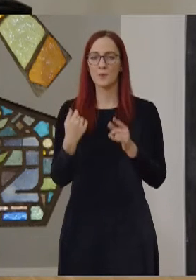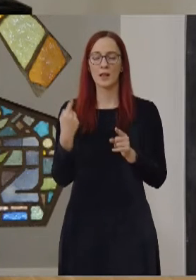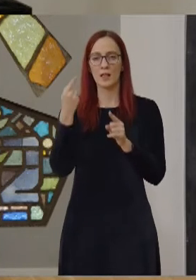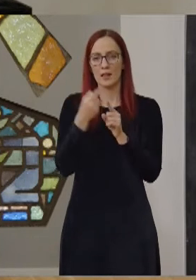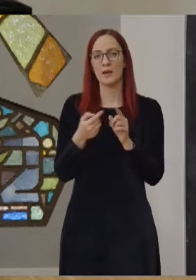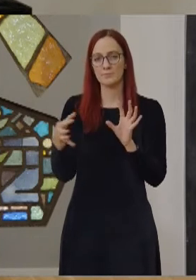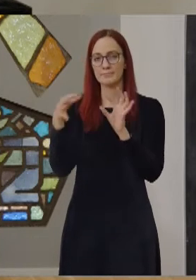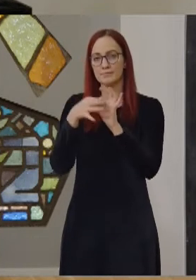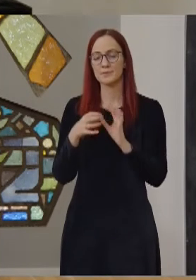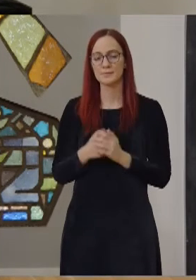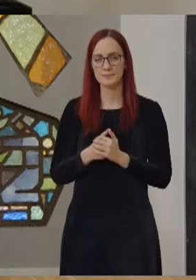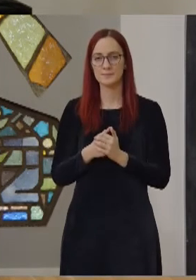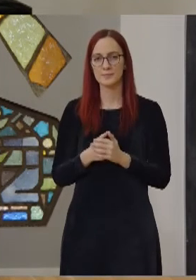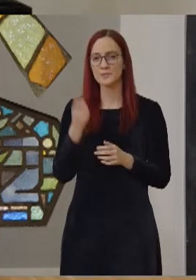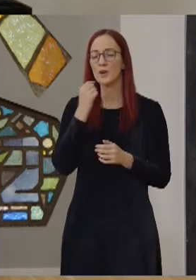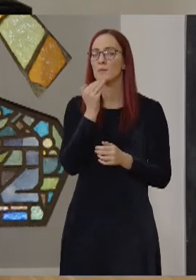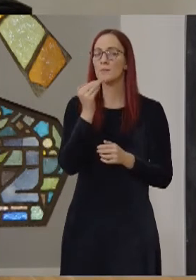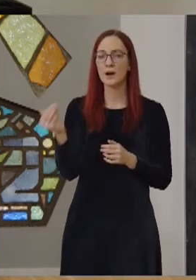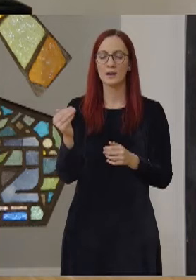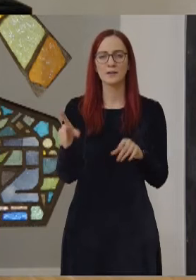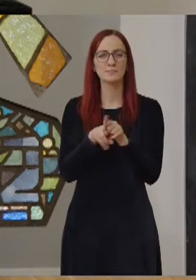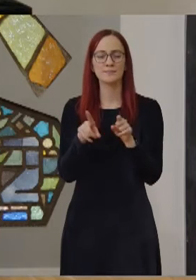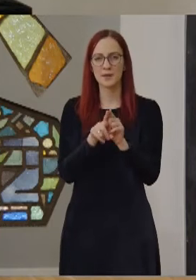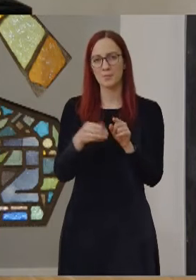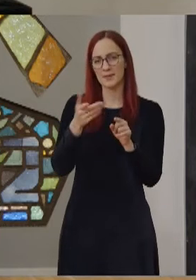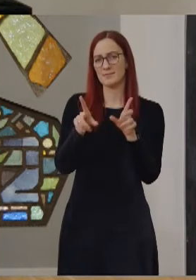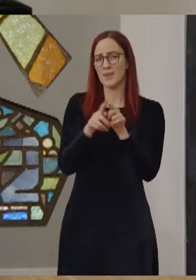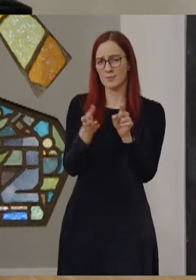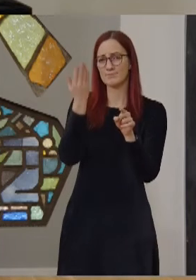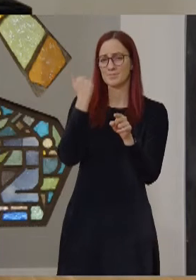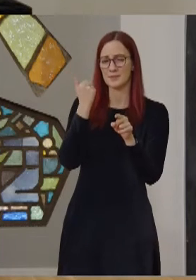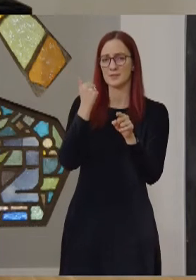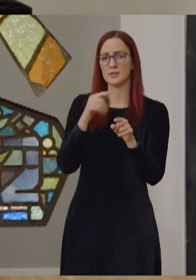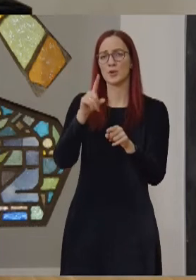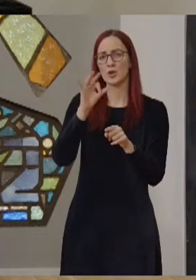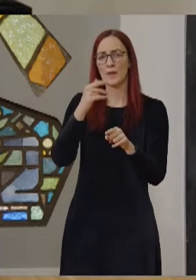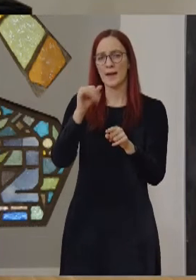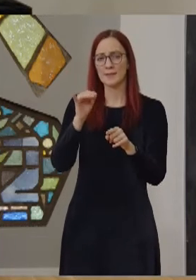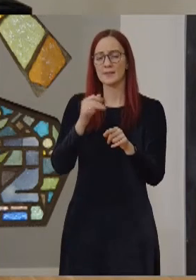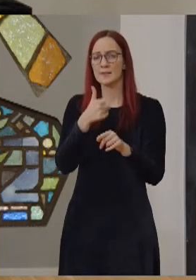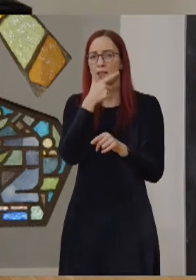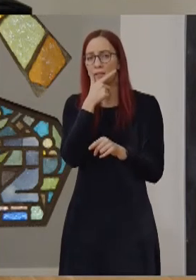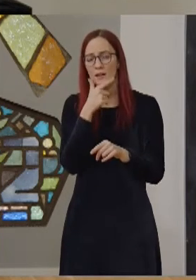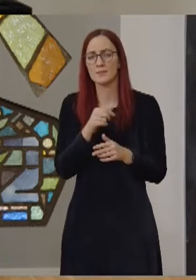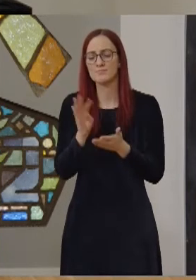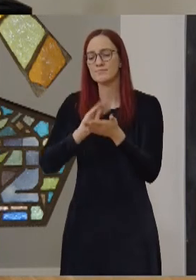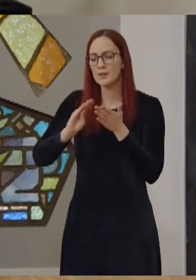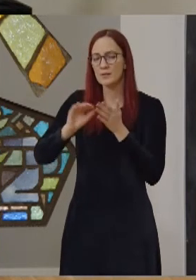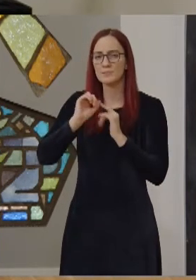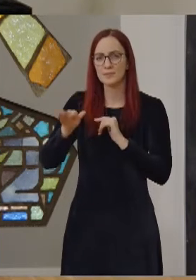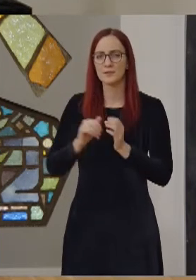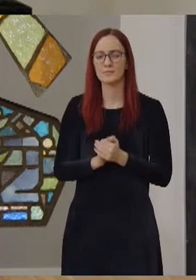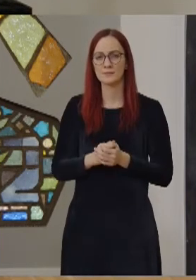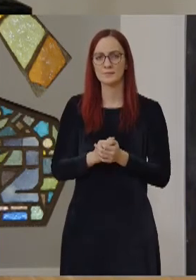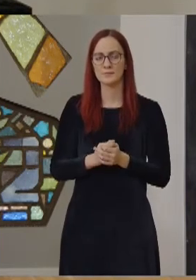Šilinskas, Vice Minister of Social Security and Labor. So my question is